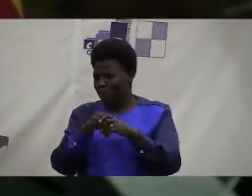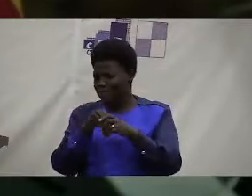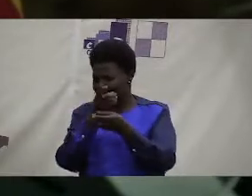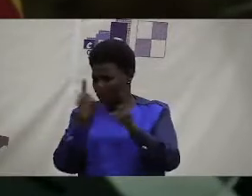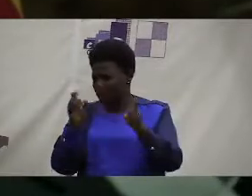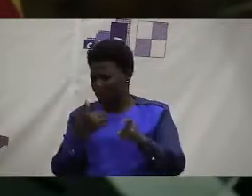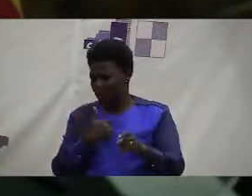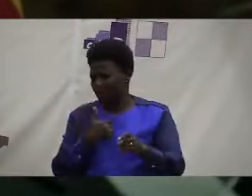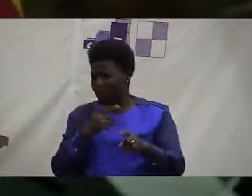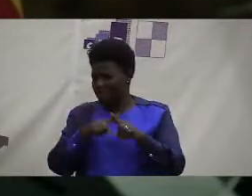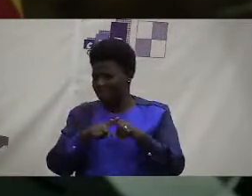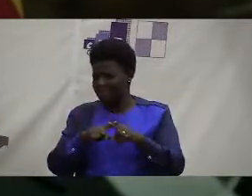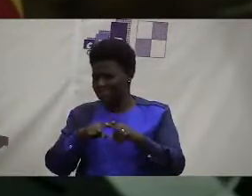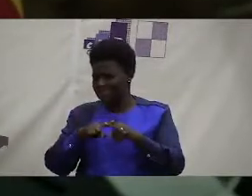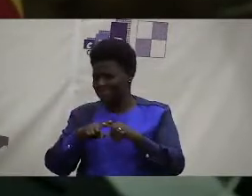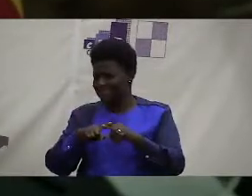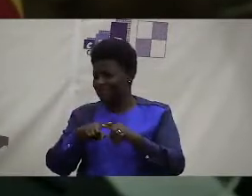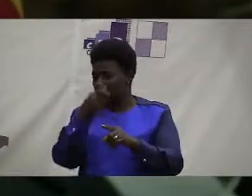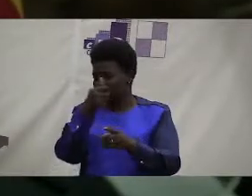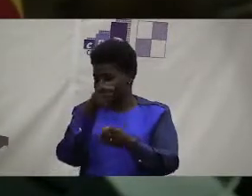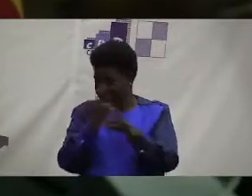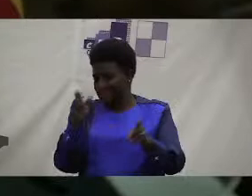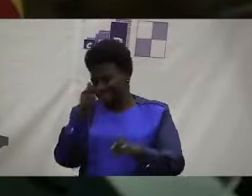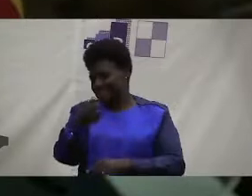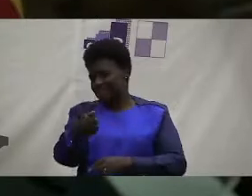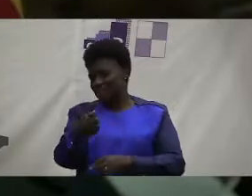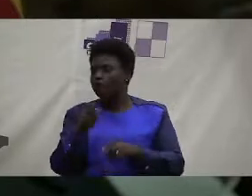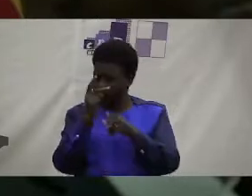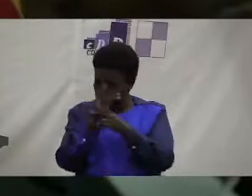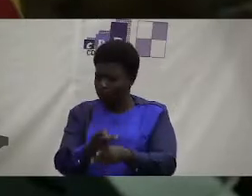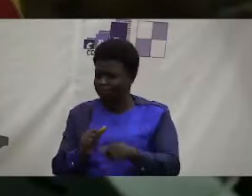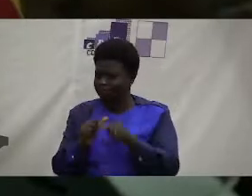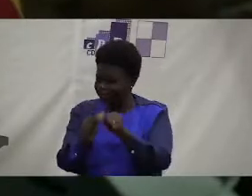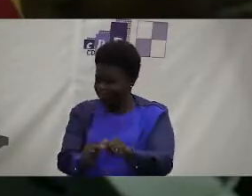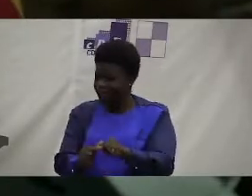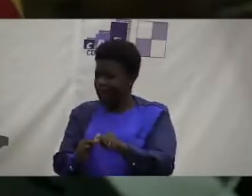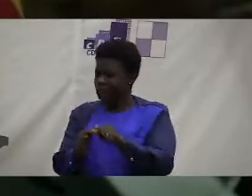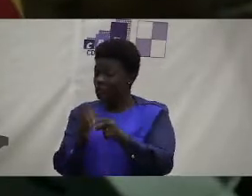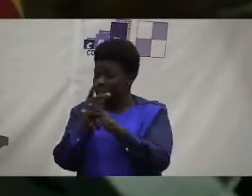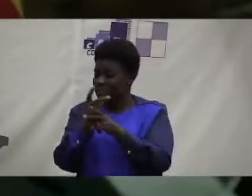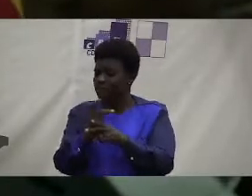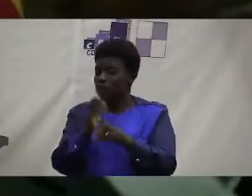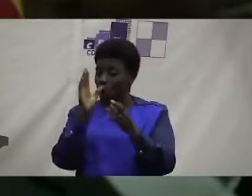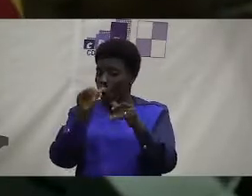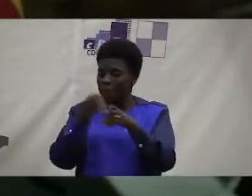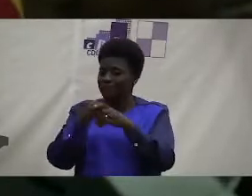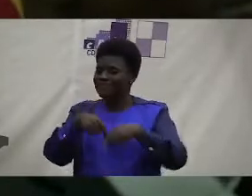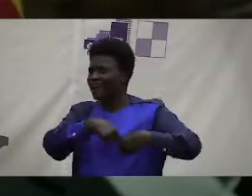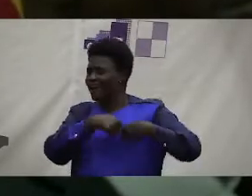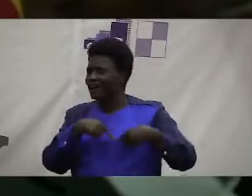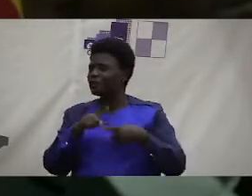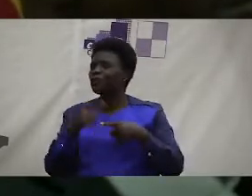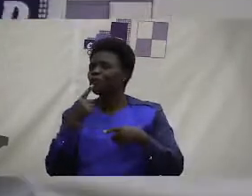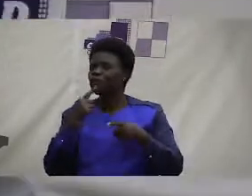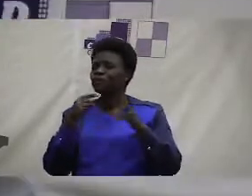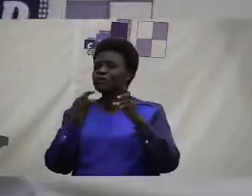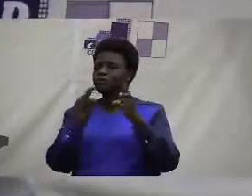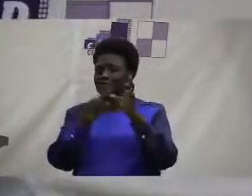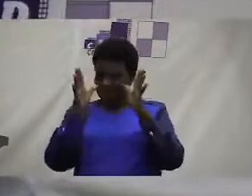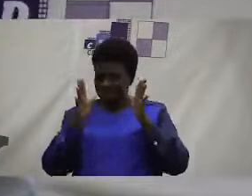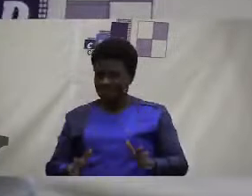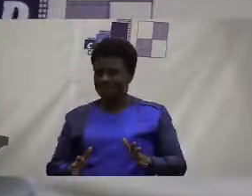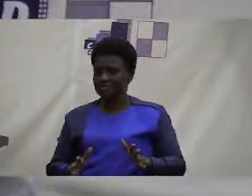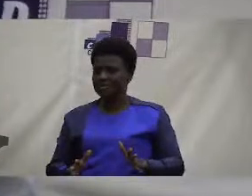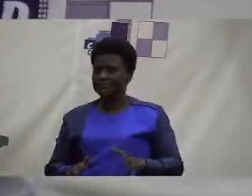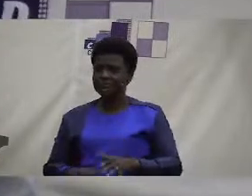That is the end of democracy itself. Okay. So we have to keep on keeping up the hope in the hearts of citizens. Okay. Thank you. Thank you.